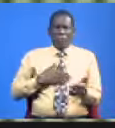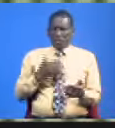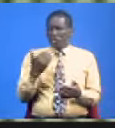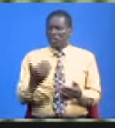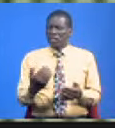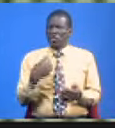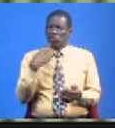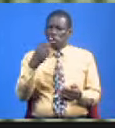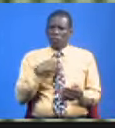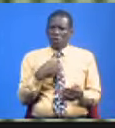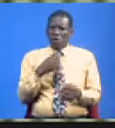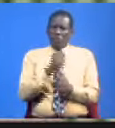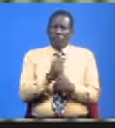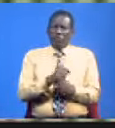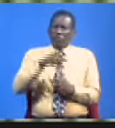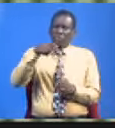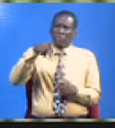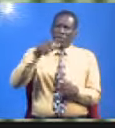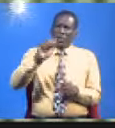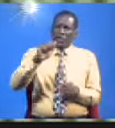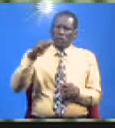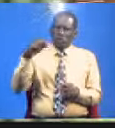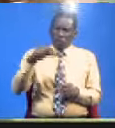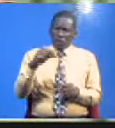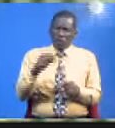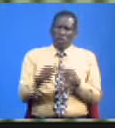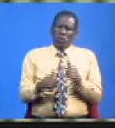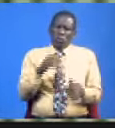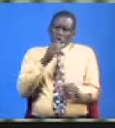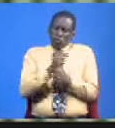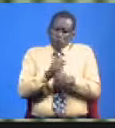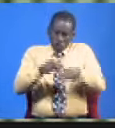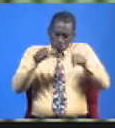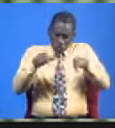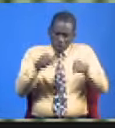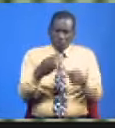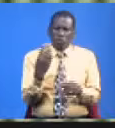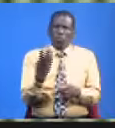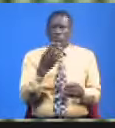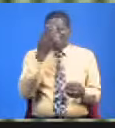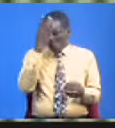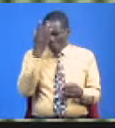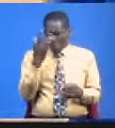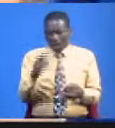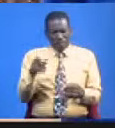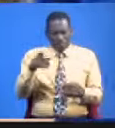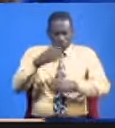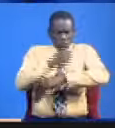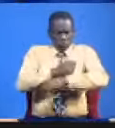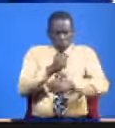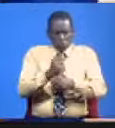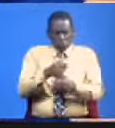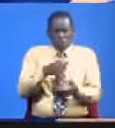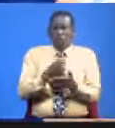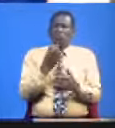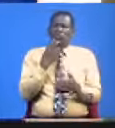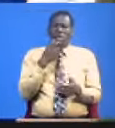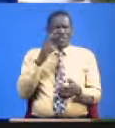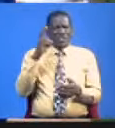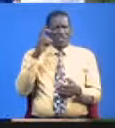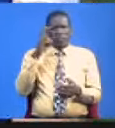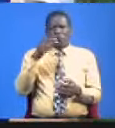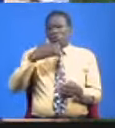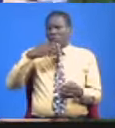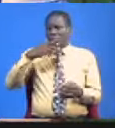tumefanya hadi PHE, of which PHE was to be today on Wednesday. How come Silver Bells inafanya on a Tuesday? The suspicious parents